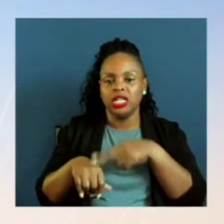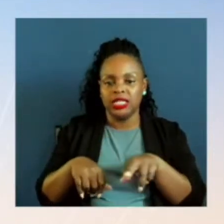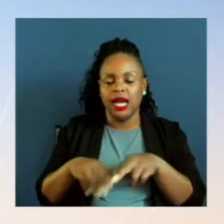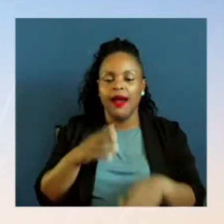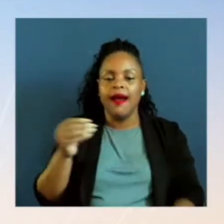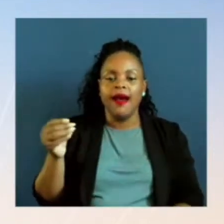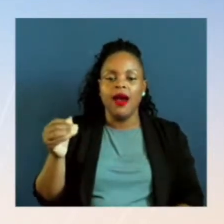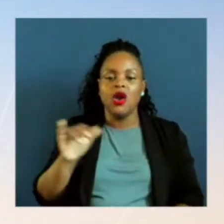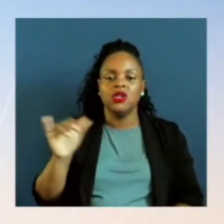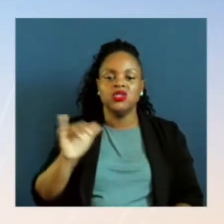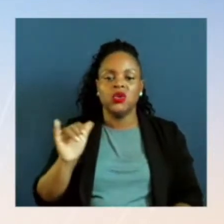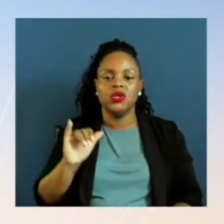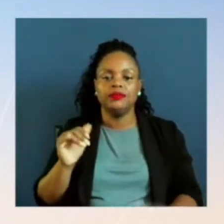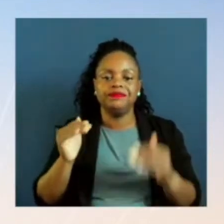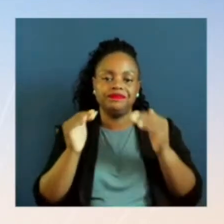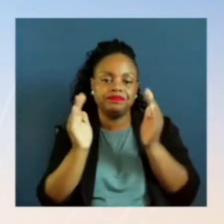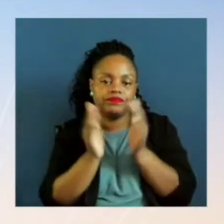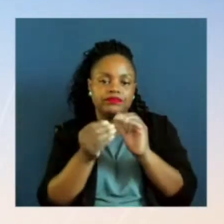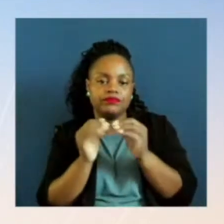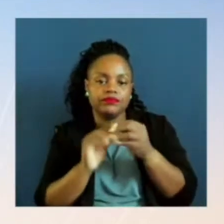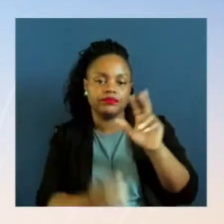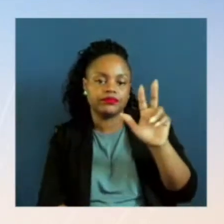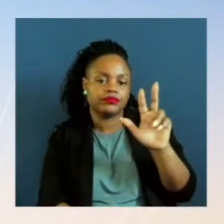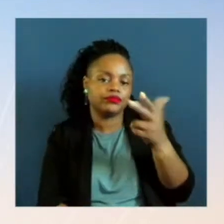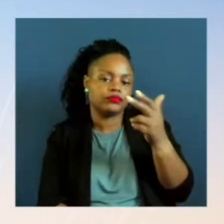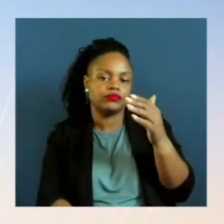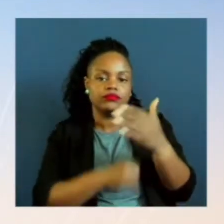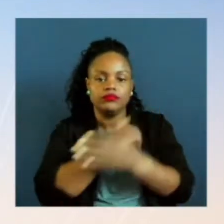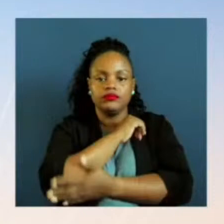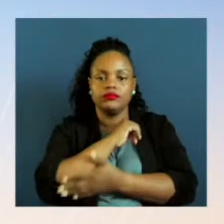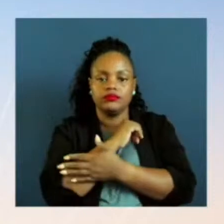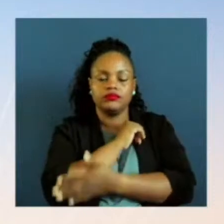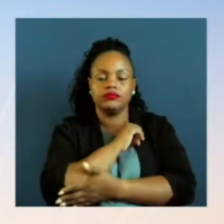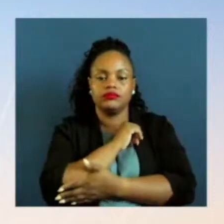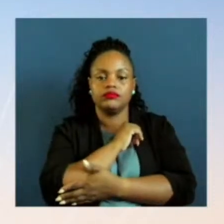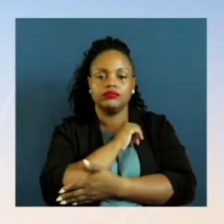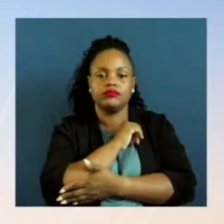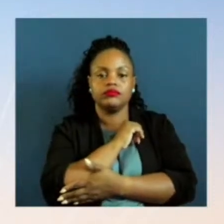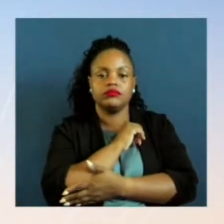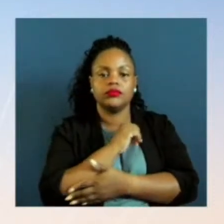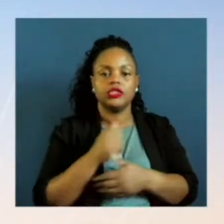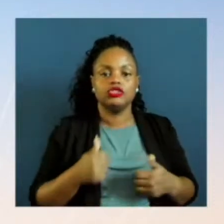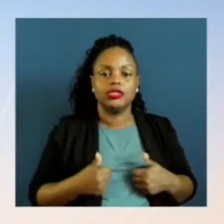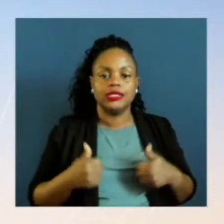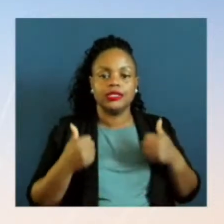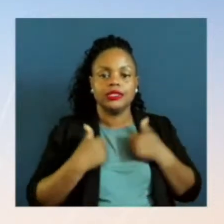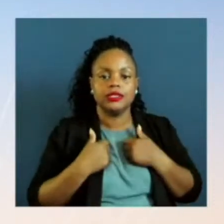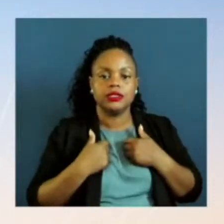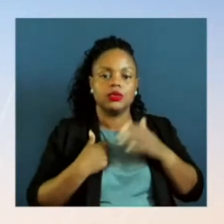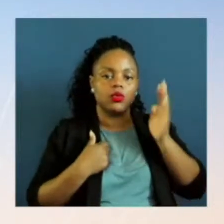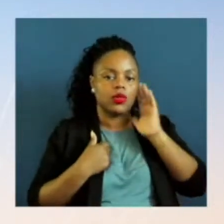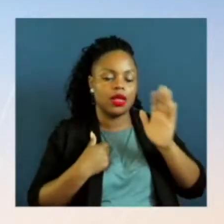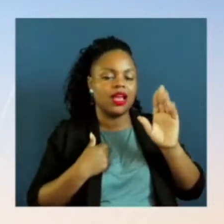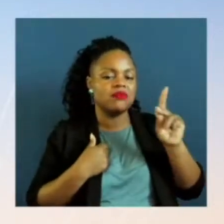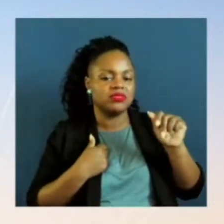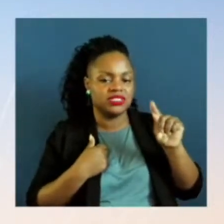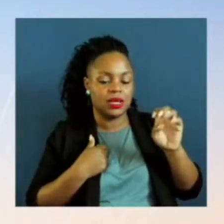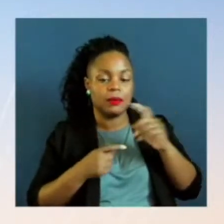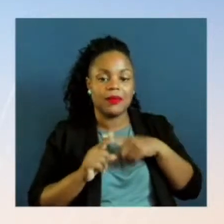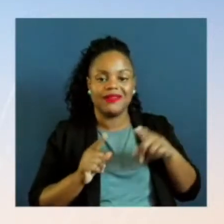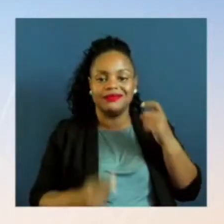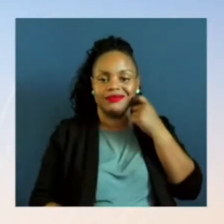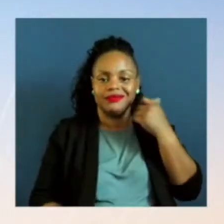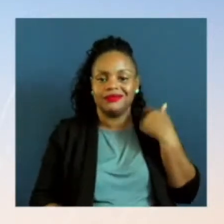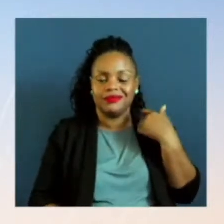that were also evacuated and processed. We will give updates on that. That's obviously the data as of just a couple of days ago. In terms of your question, which is a